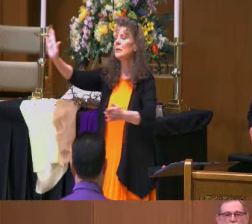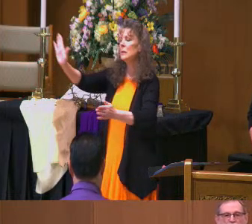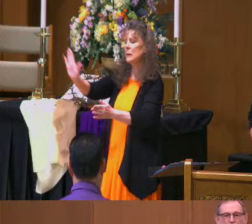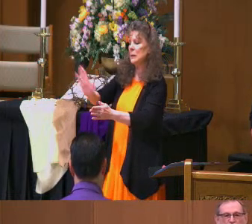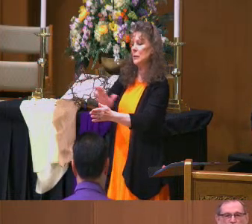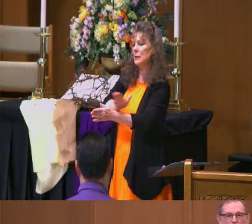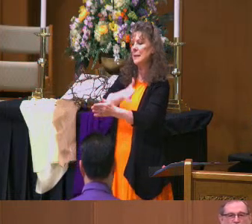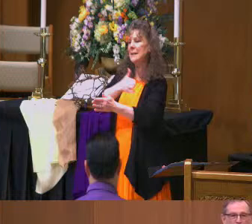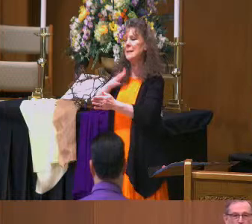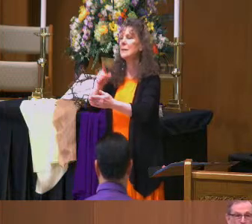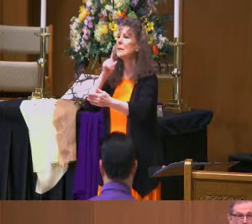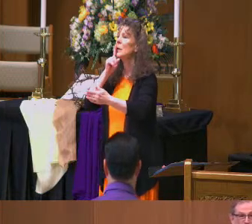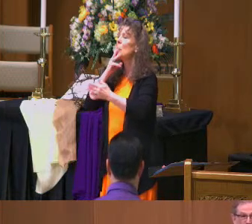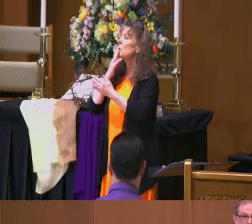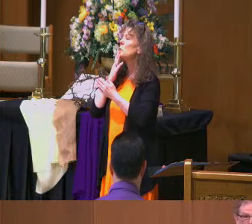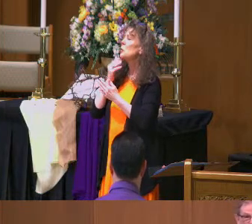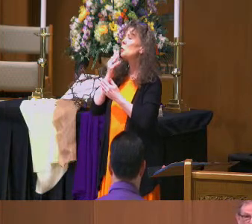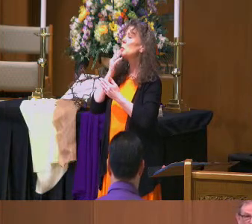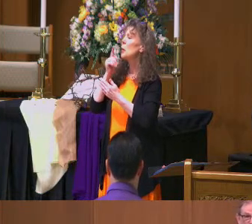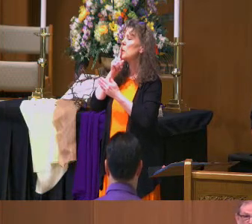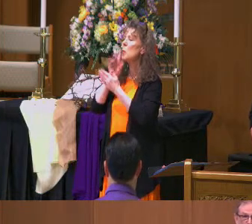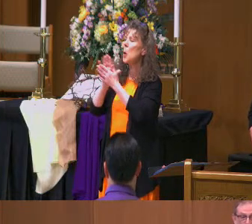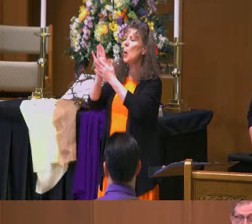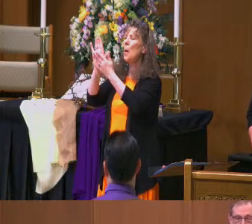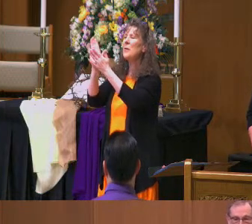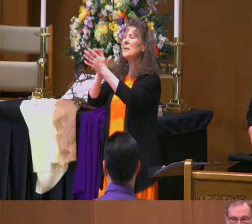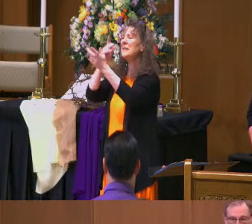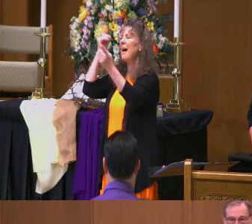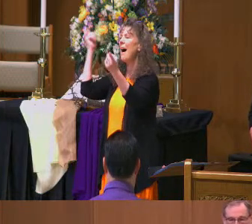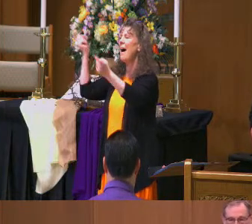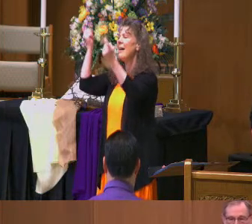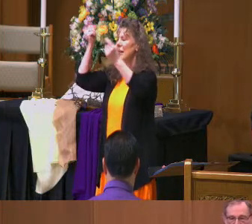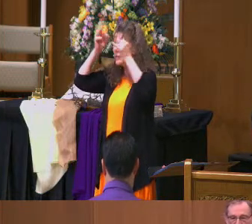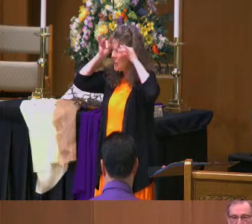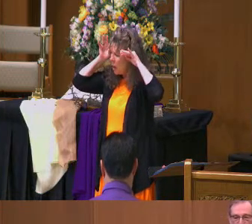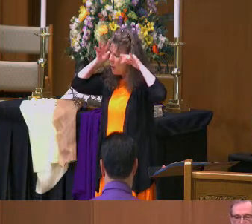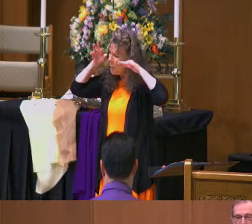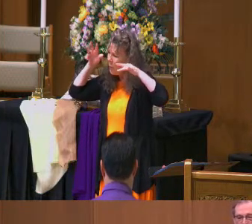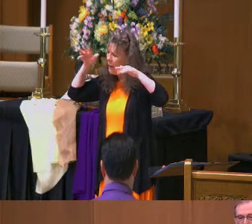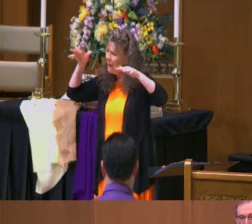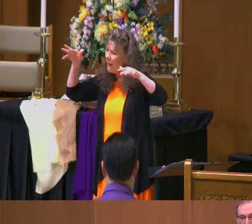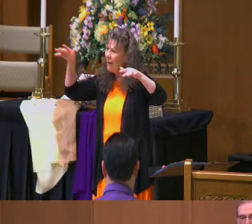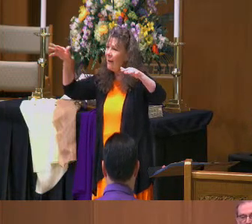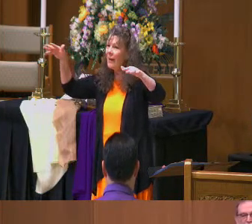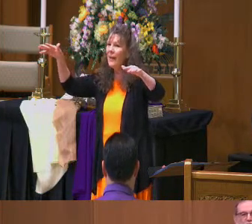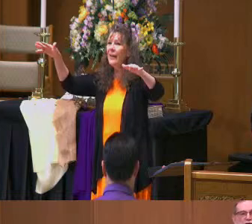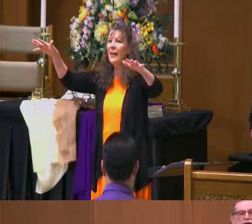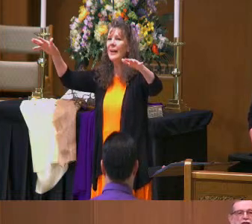Thank you.